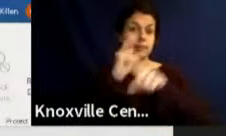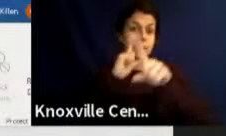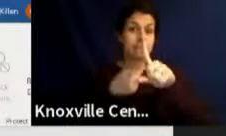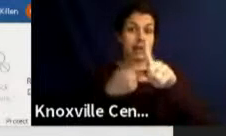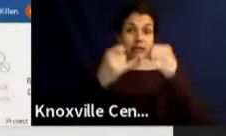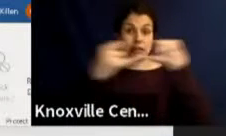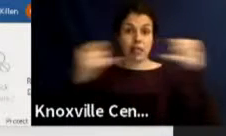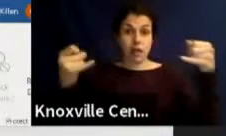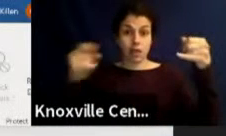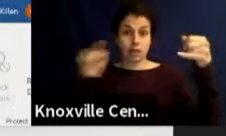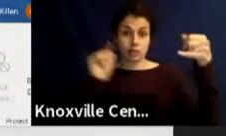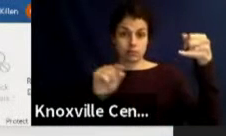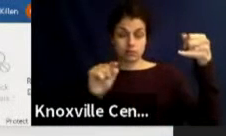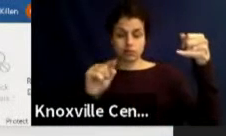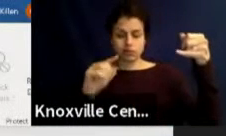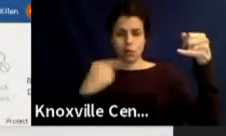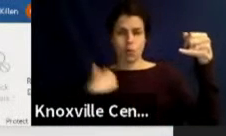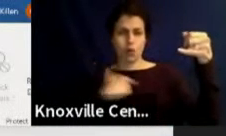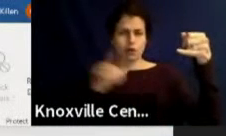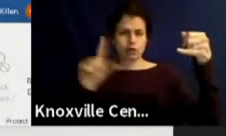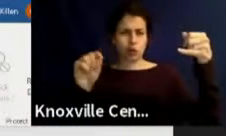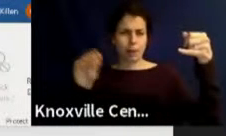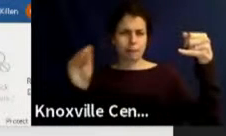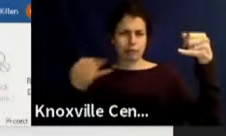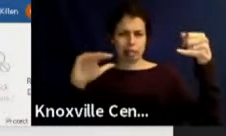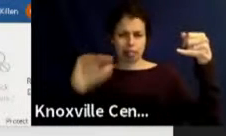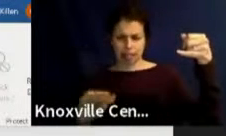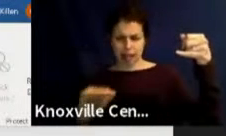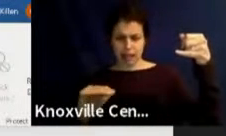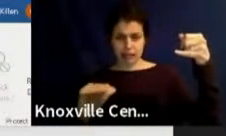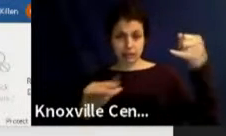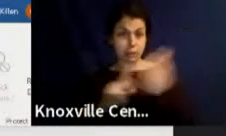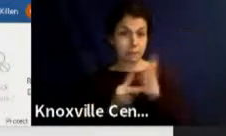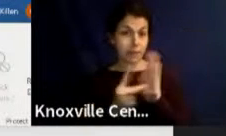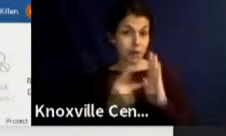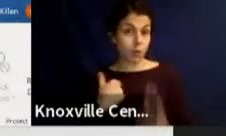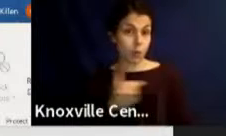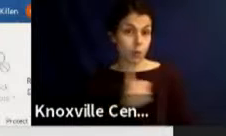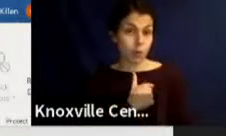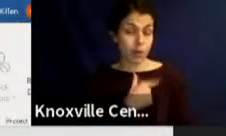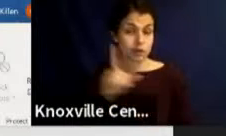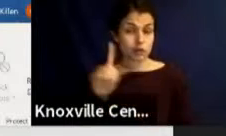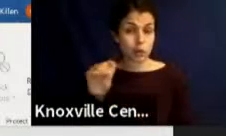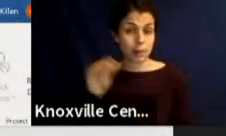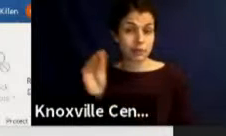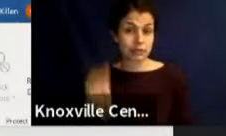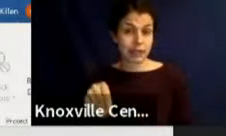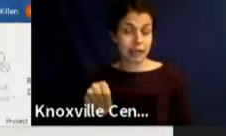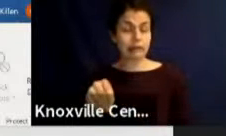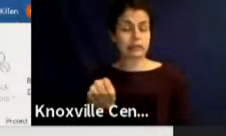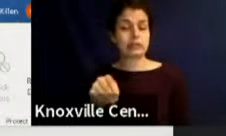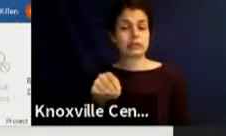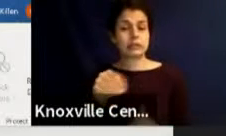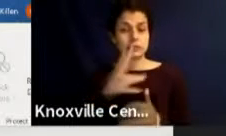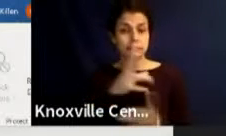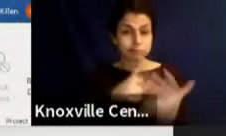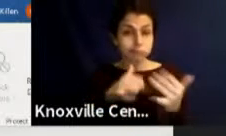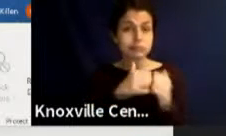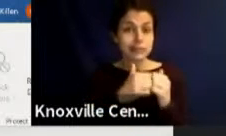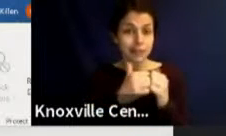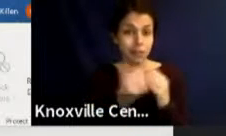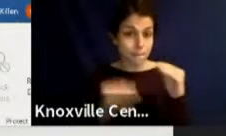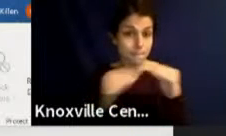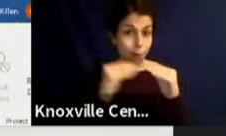pre-COVID, does that mean that we are closer together than we were before COVID started in terms of social distancing? No, we